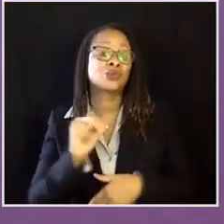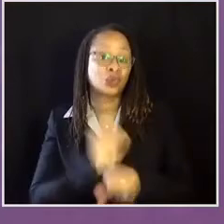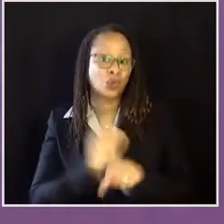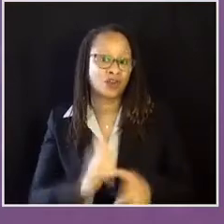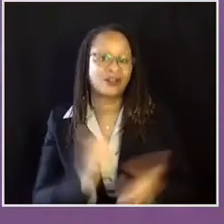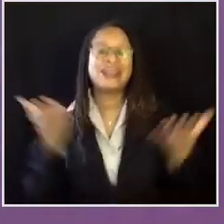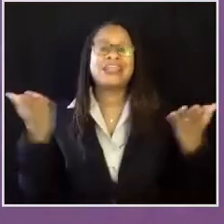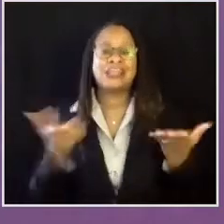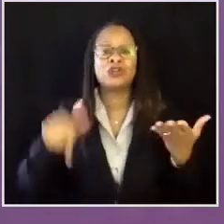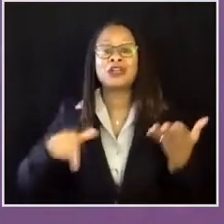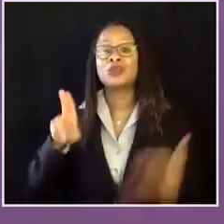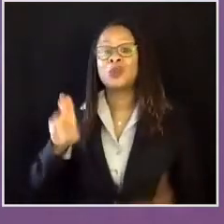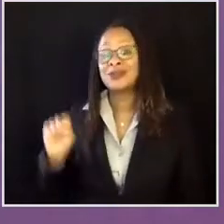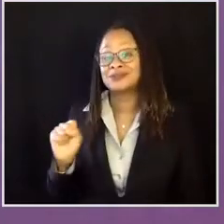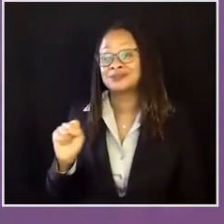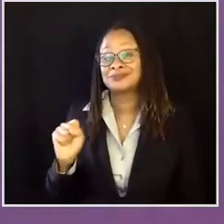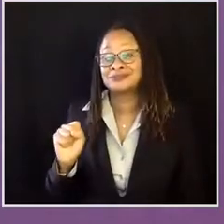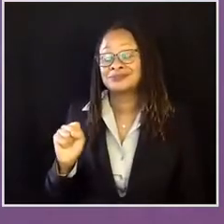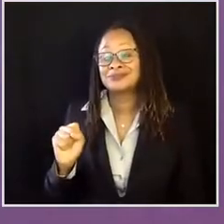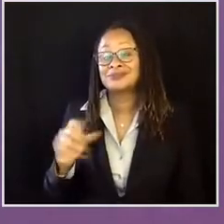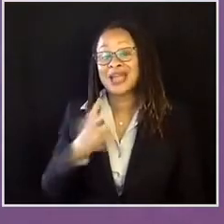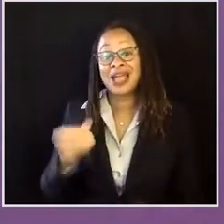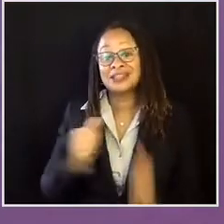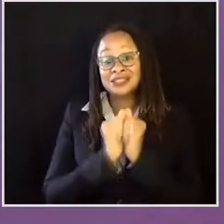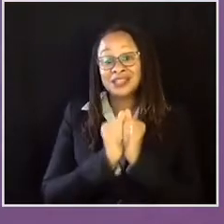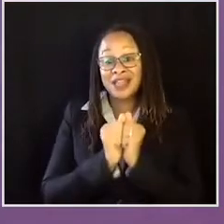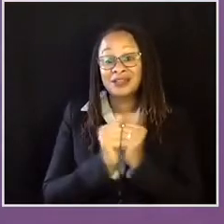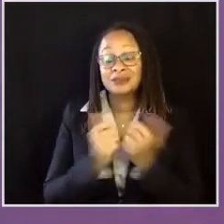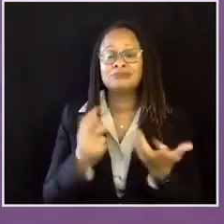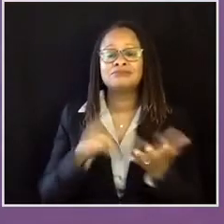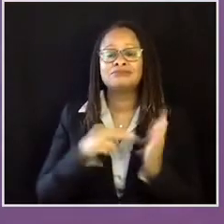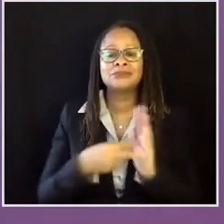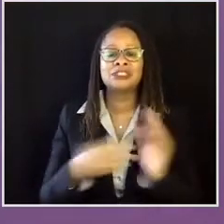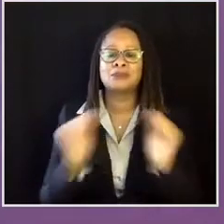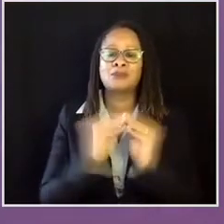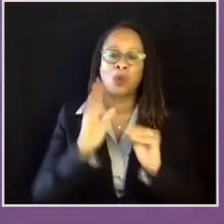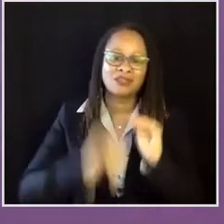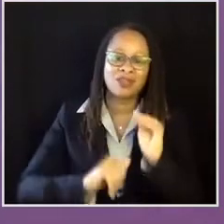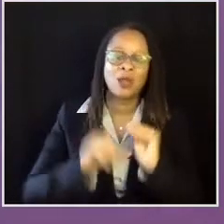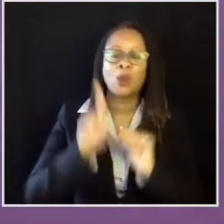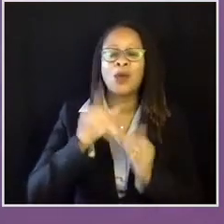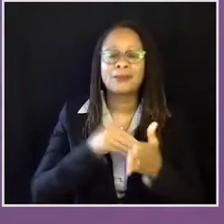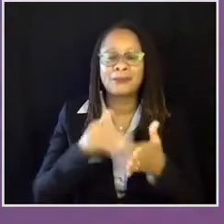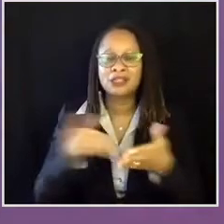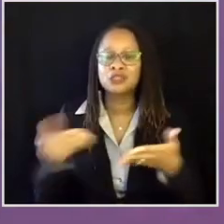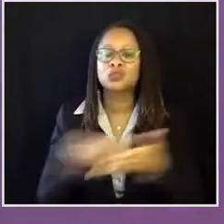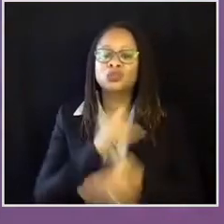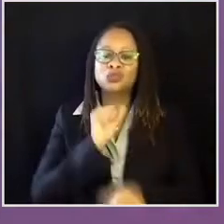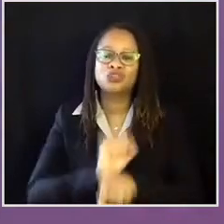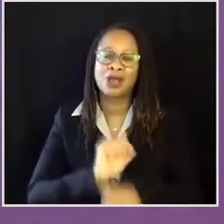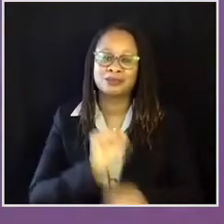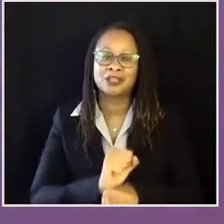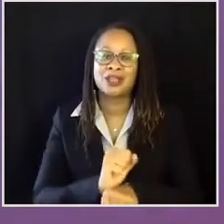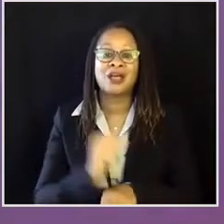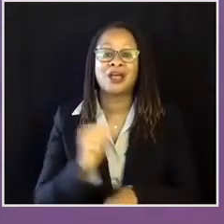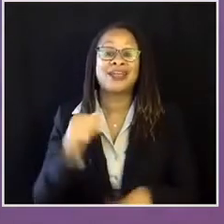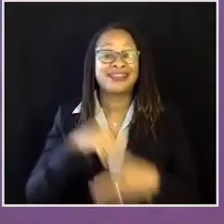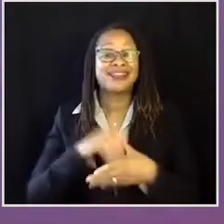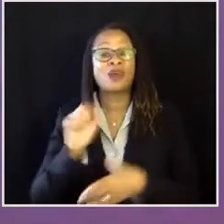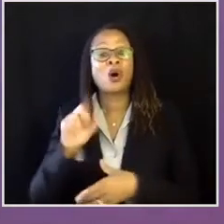America. And together, this will mean more than 1 million new jobs in the American auto industry.